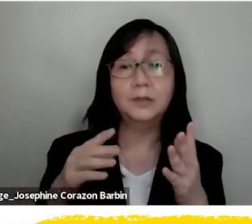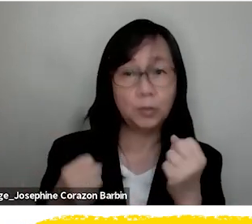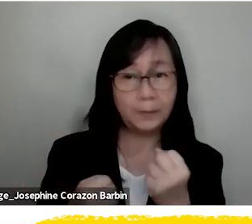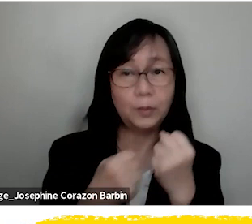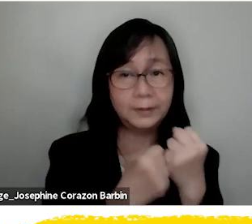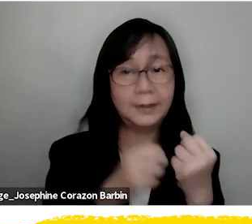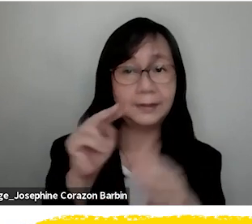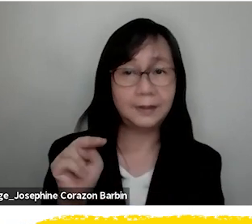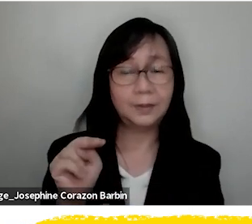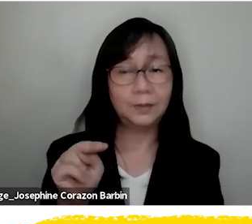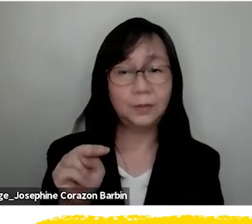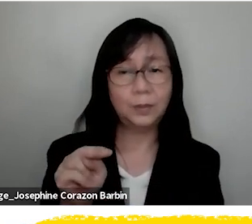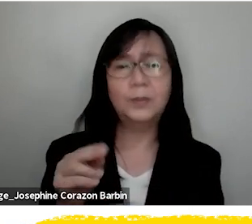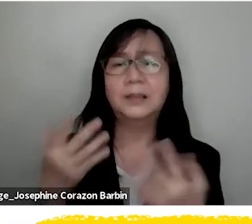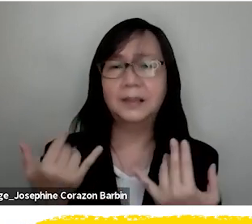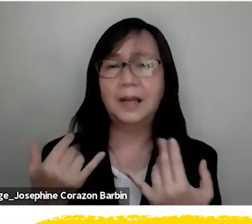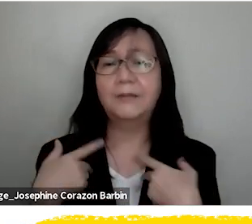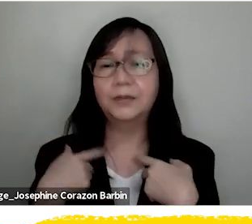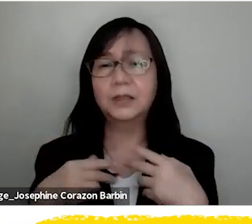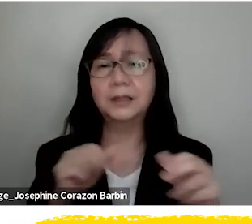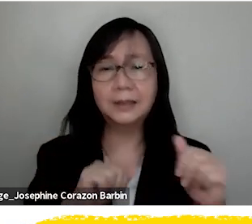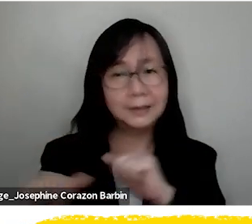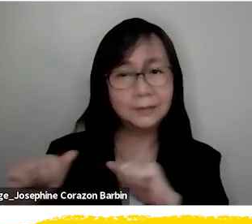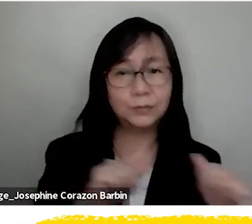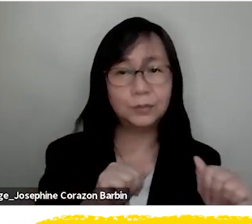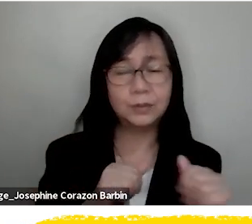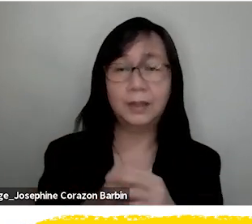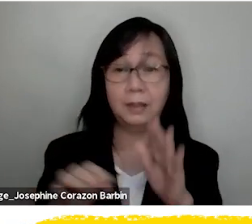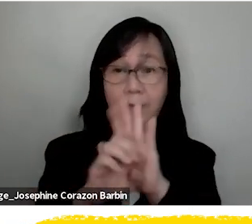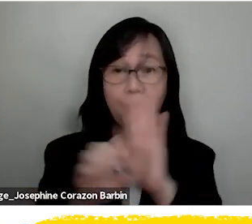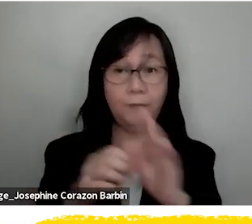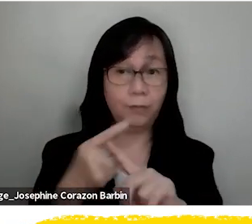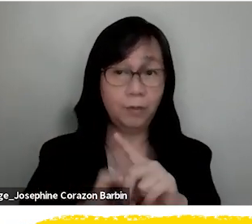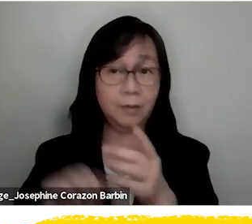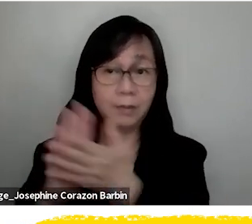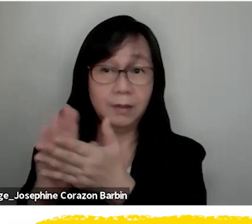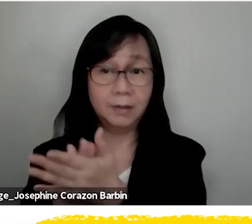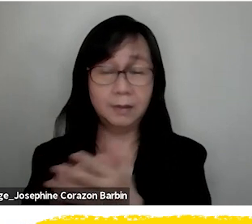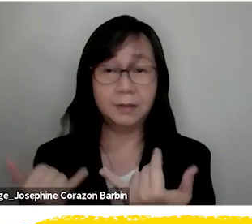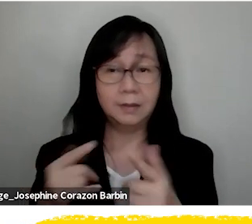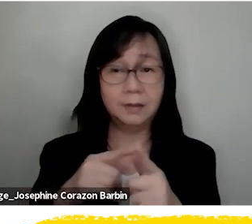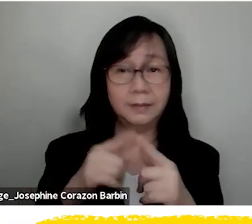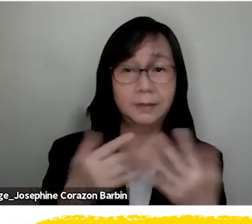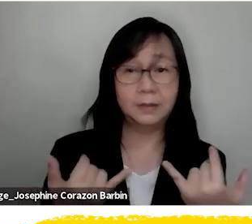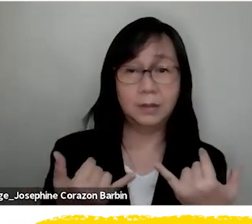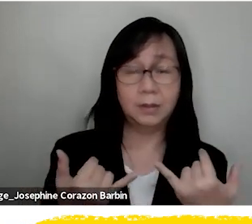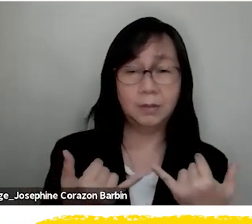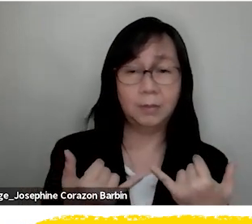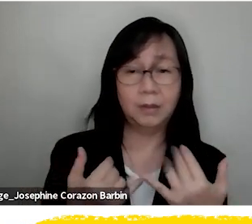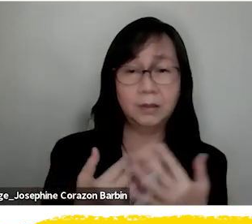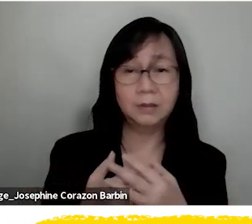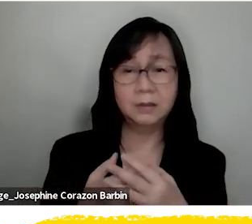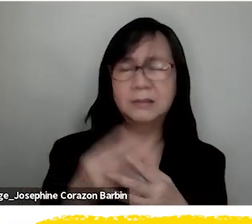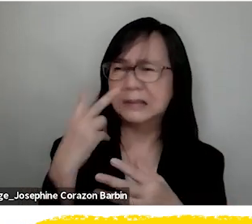do this type of activities, for example, from schools. And we very much know, we have very much